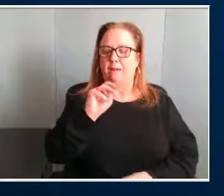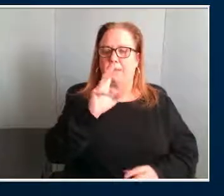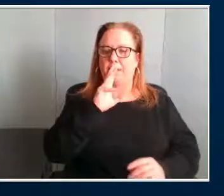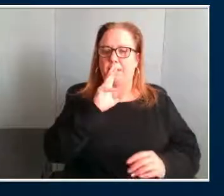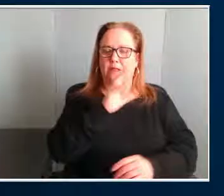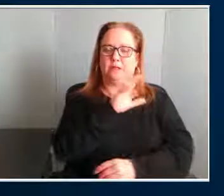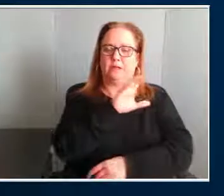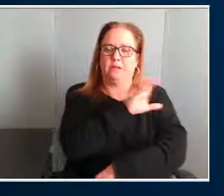Select 2 trial?